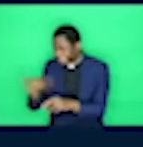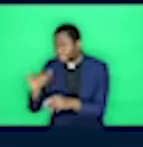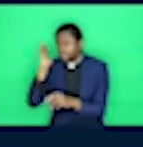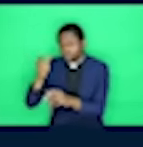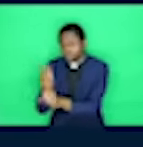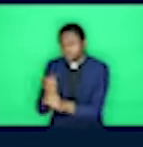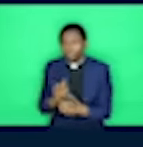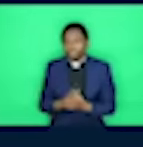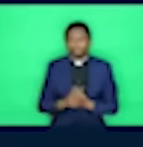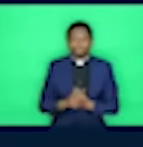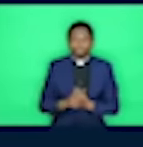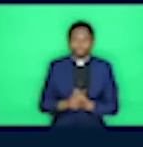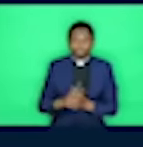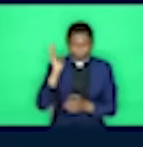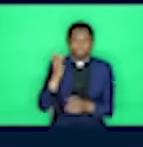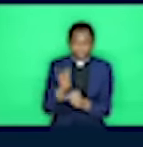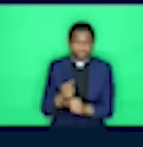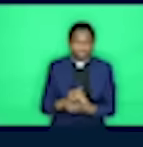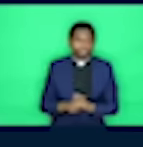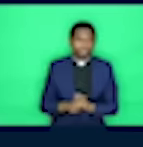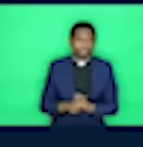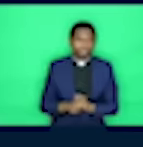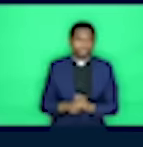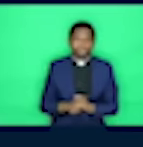Somebody said, you see,